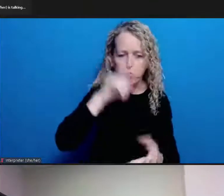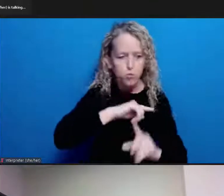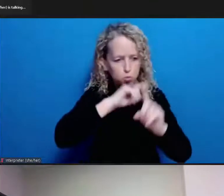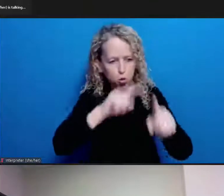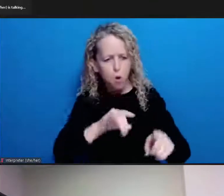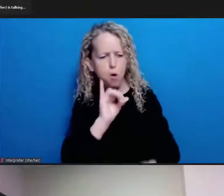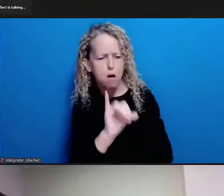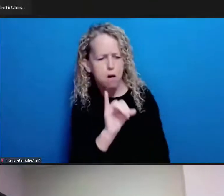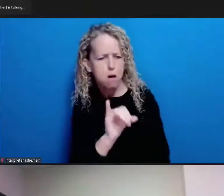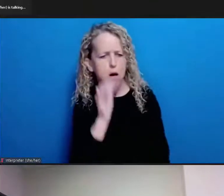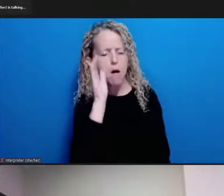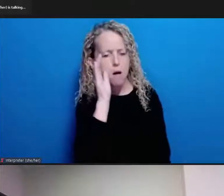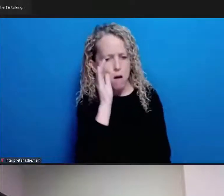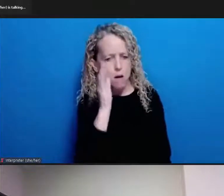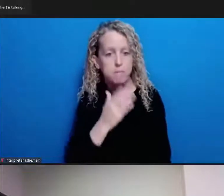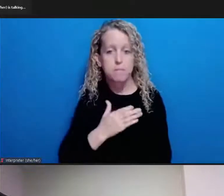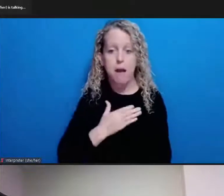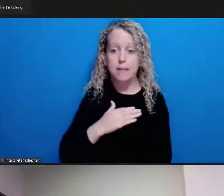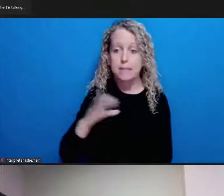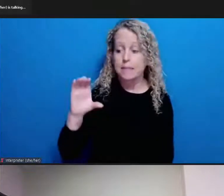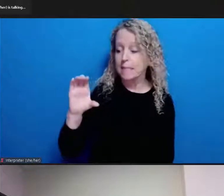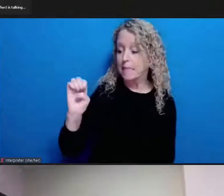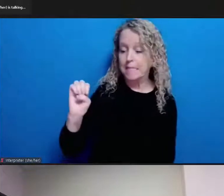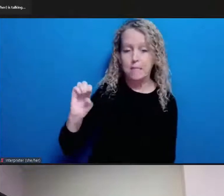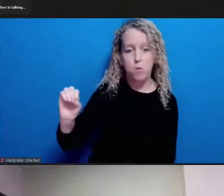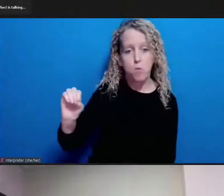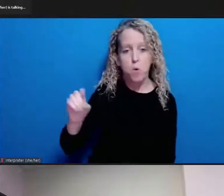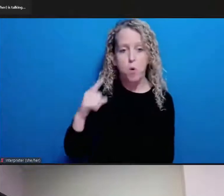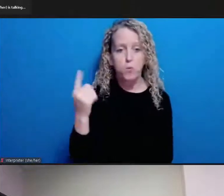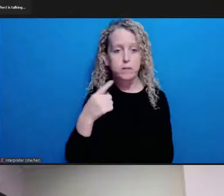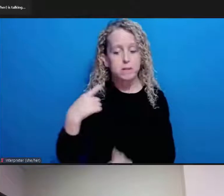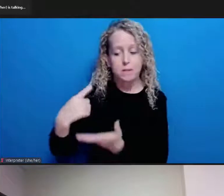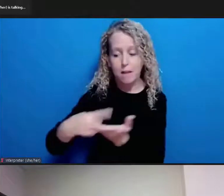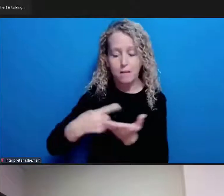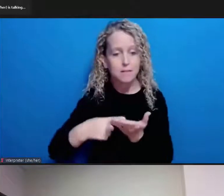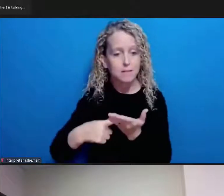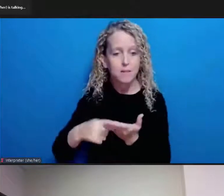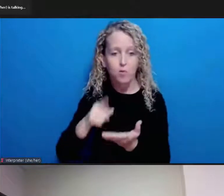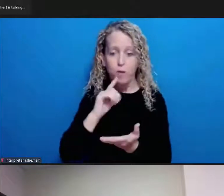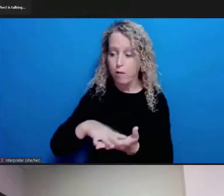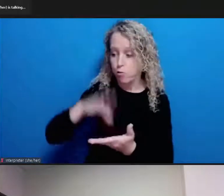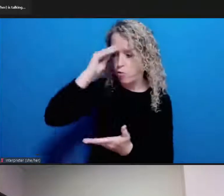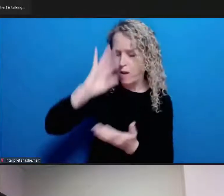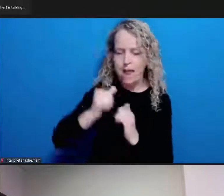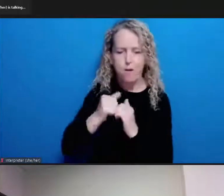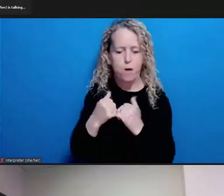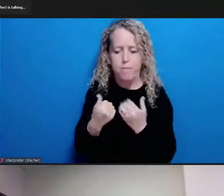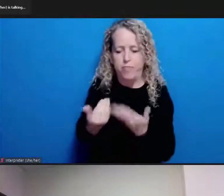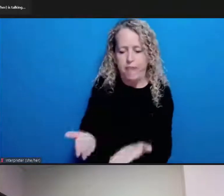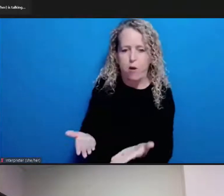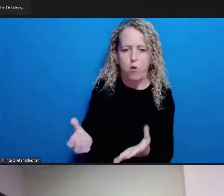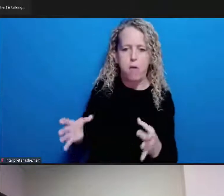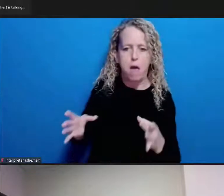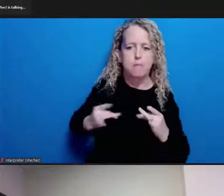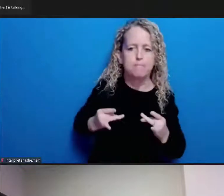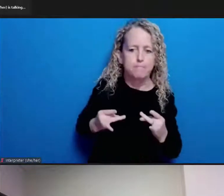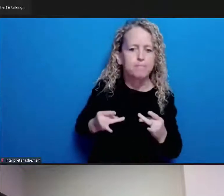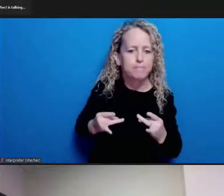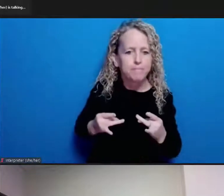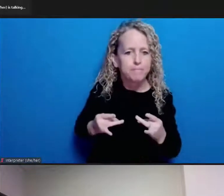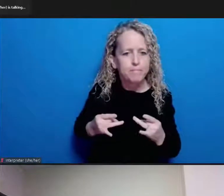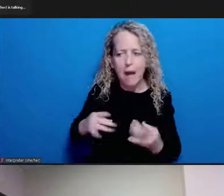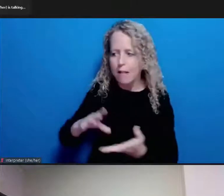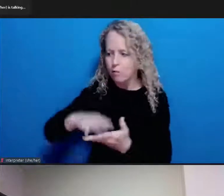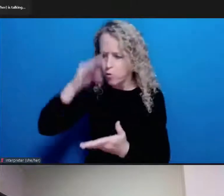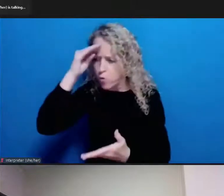Our CEO always talks about education and osmosis. So you can get the education through learning, and you can also get it by absorbing it, by being